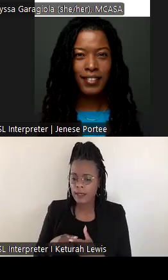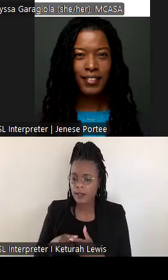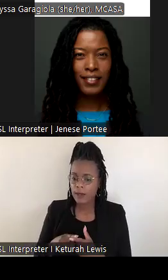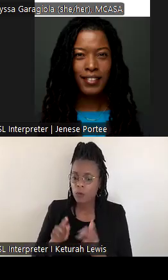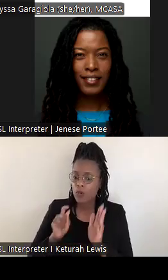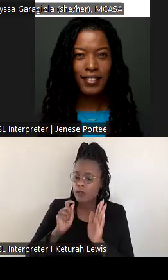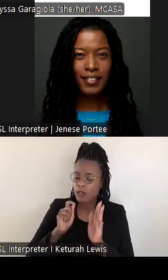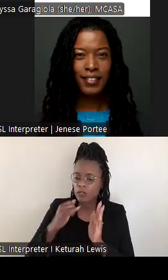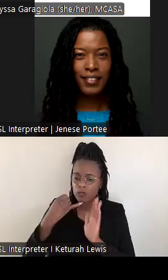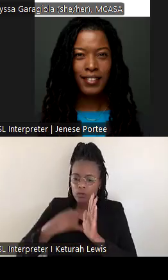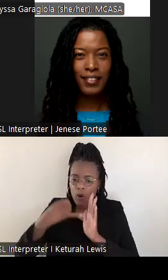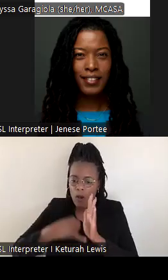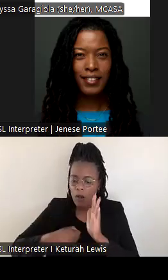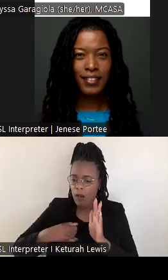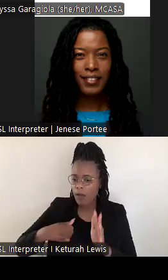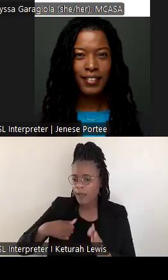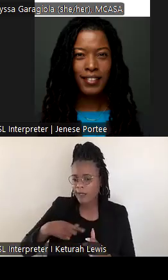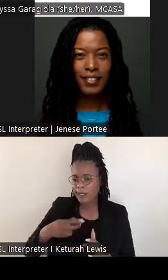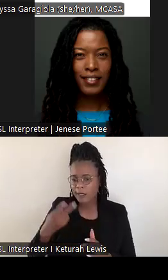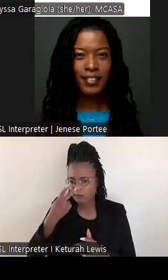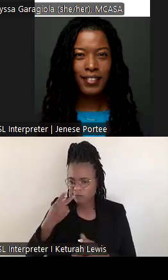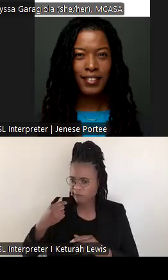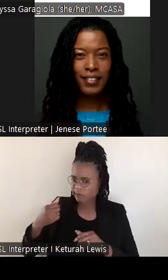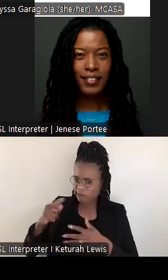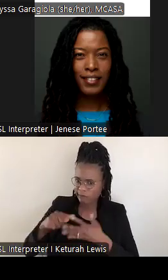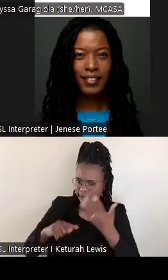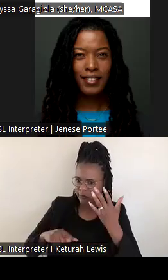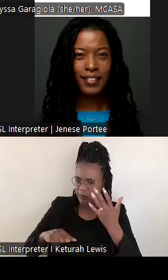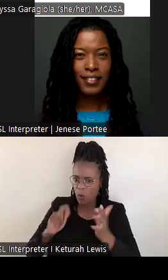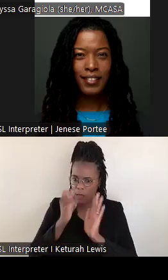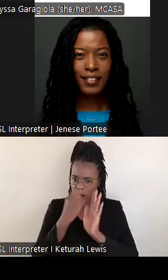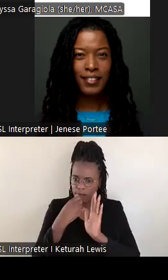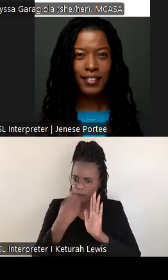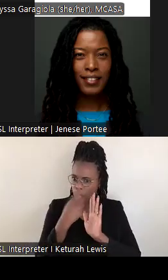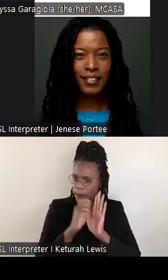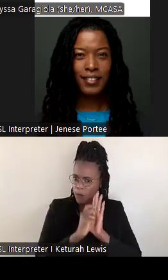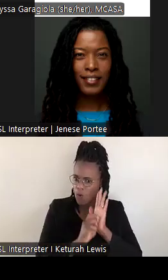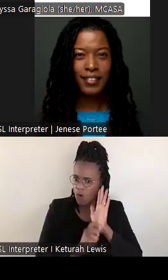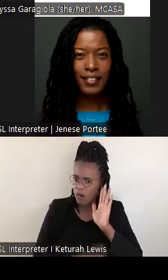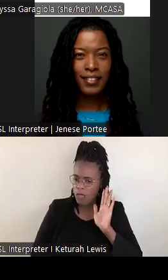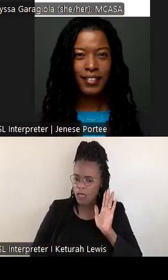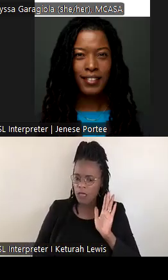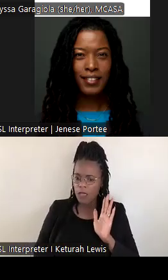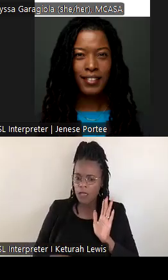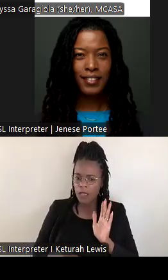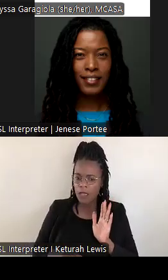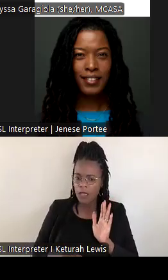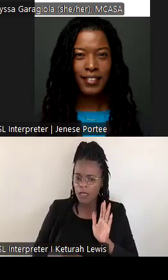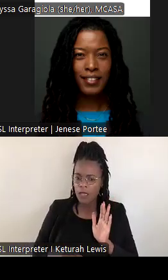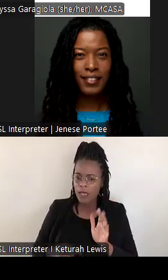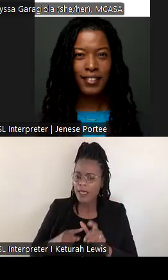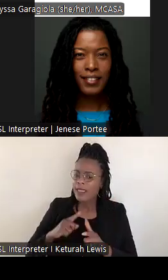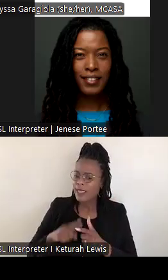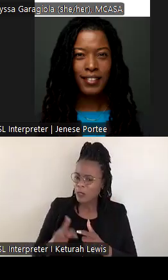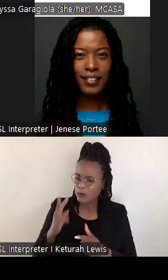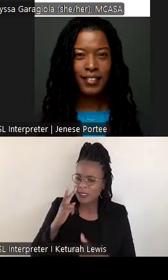they would draw like male genitalia on their board, and the women were really getting fed up for this. And you can see where the sexism comes